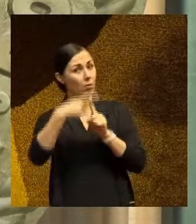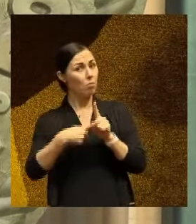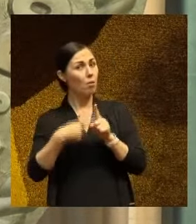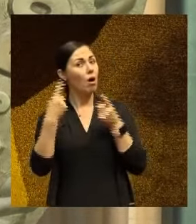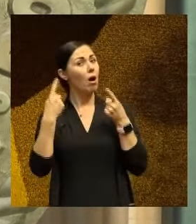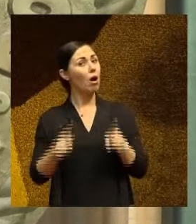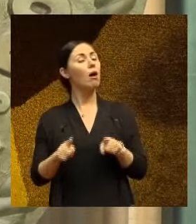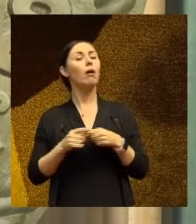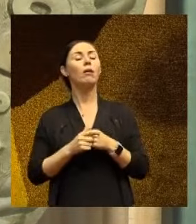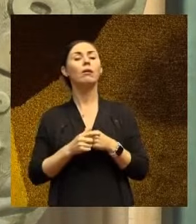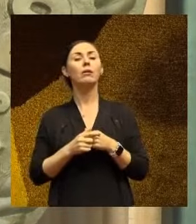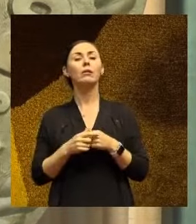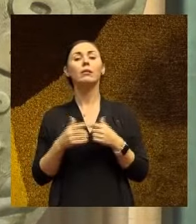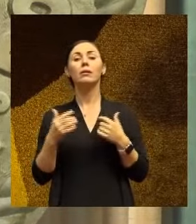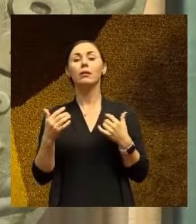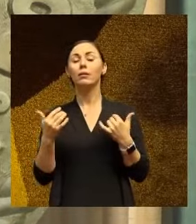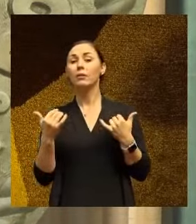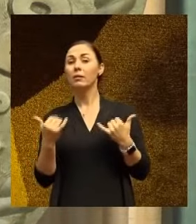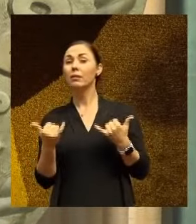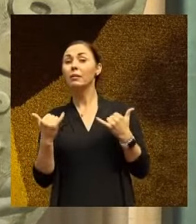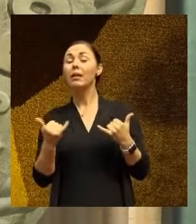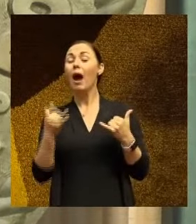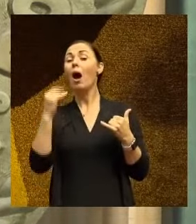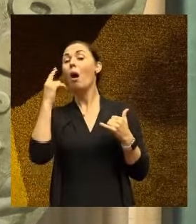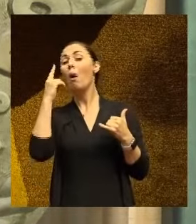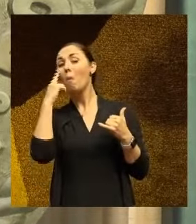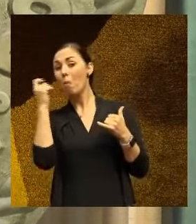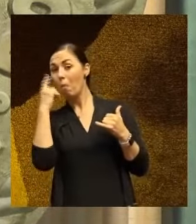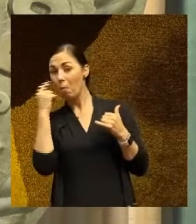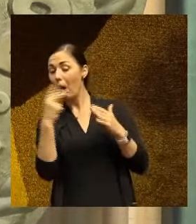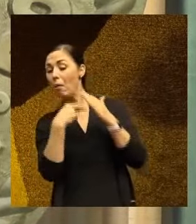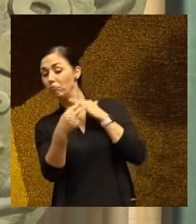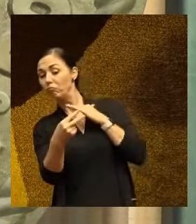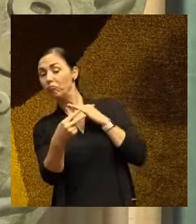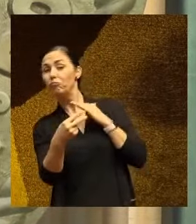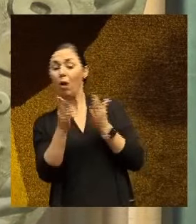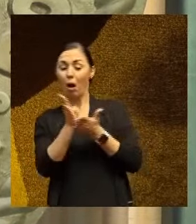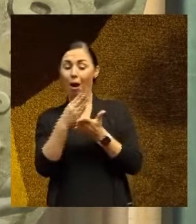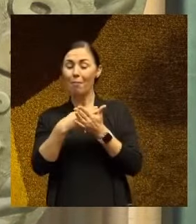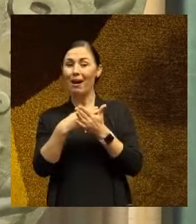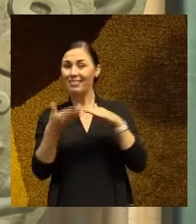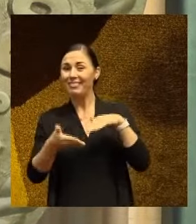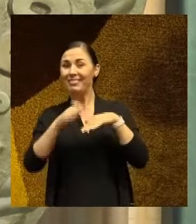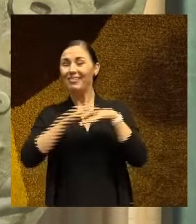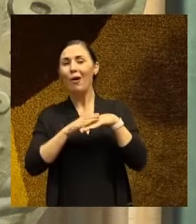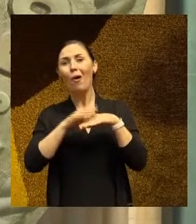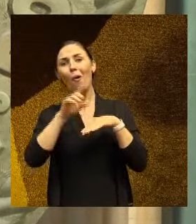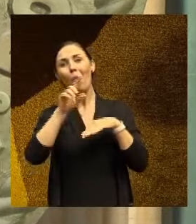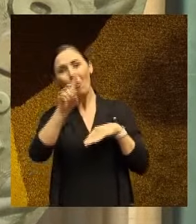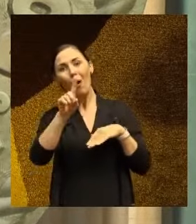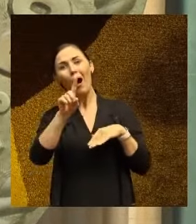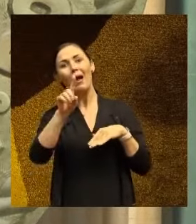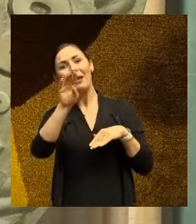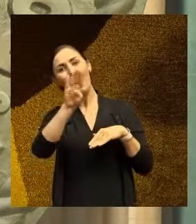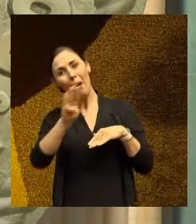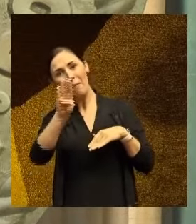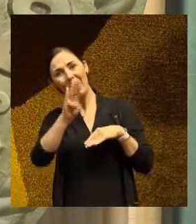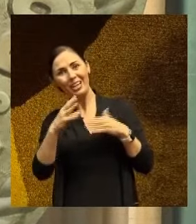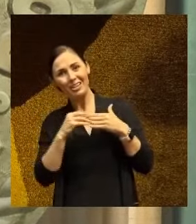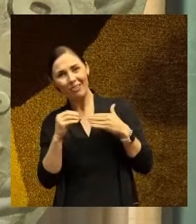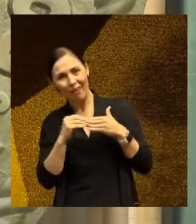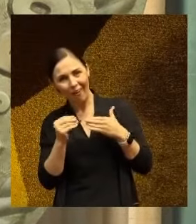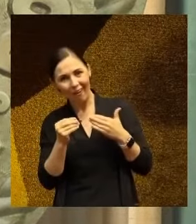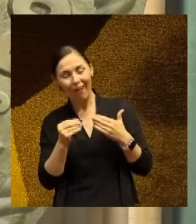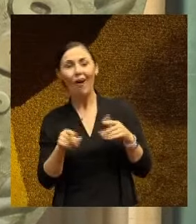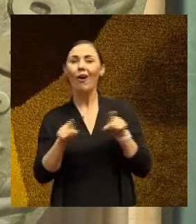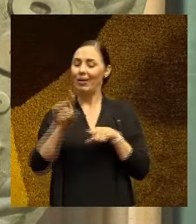a positive balance in our budget of more than $1 billion. Tax collections have jumped